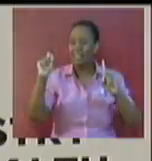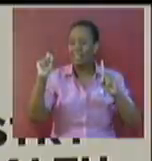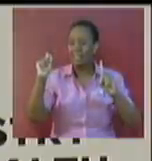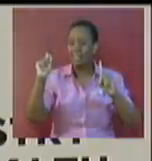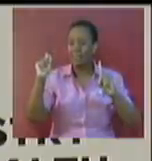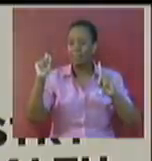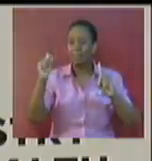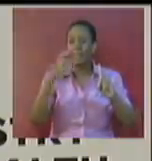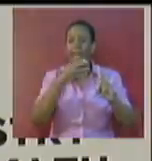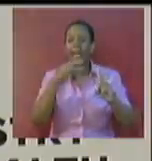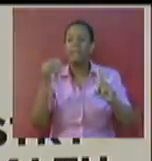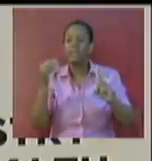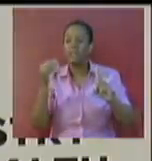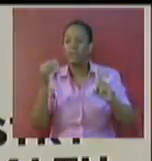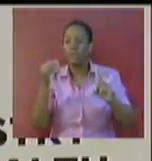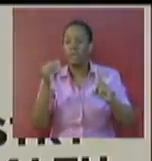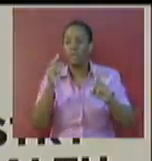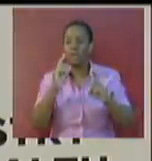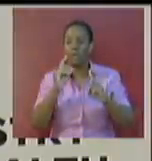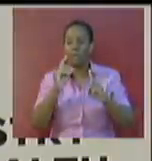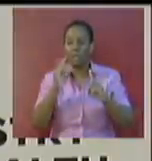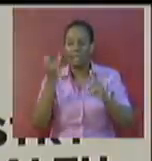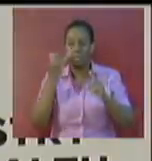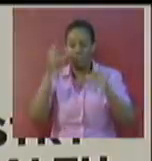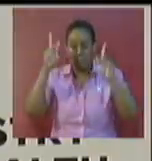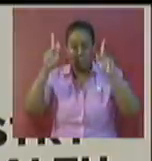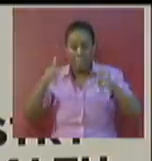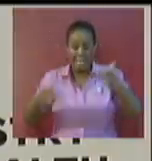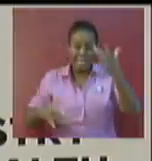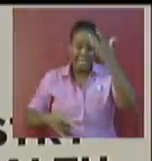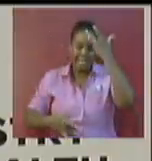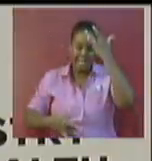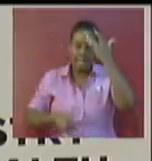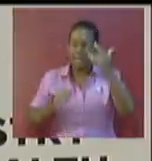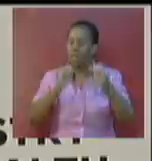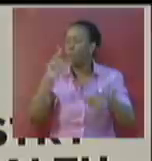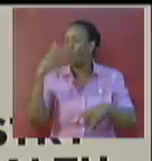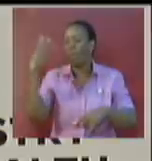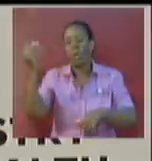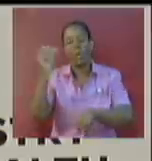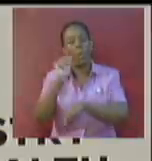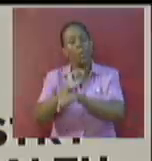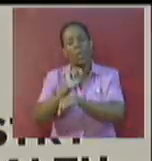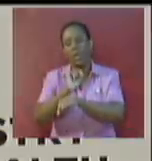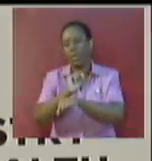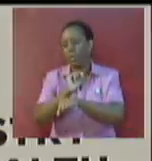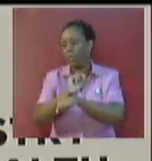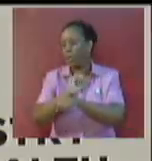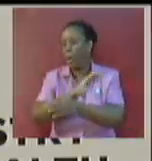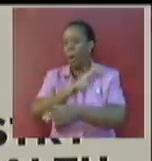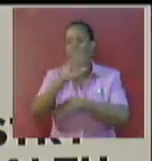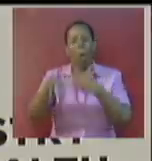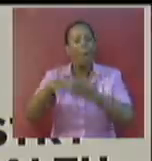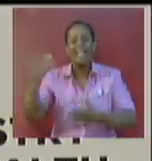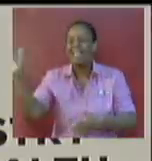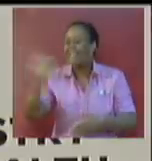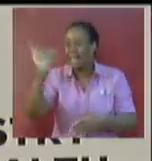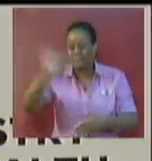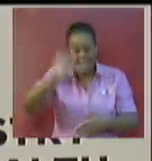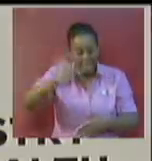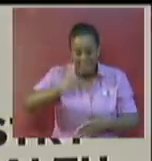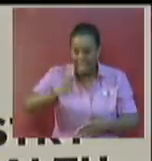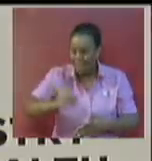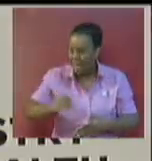terms of persons not going to work ill has become a serious driver of the disease in Trinidad